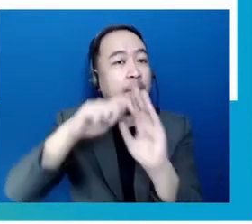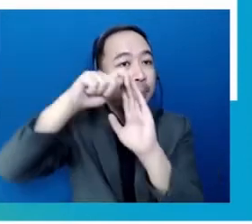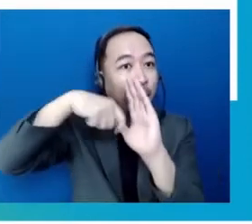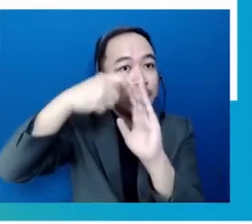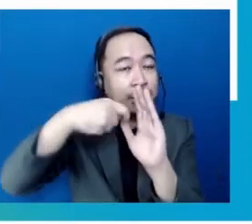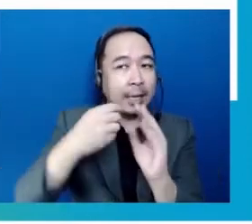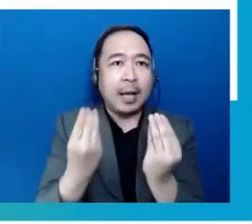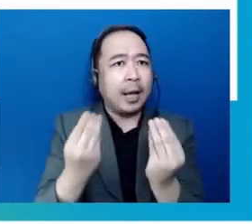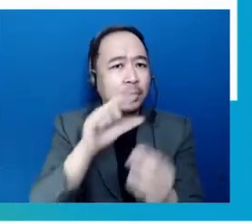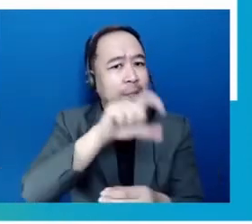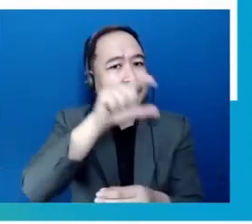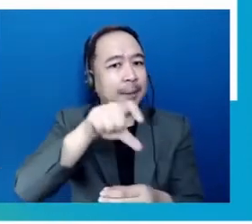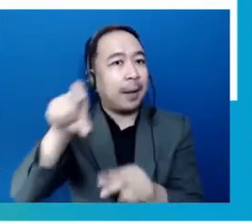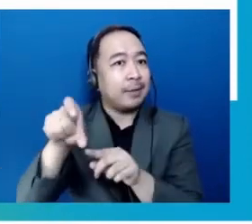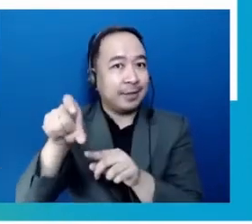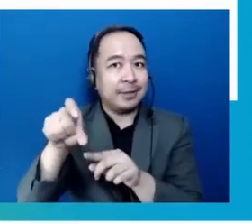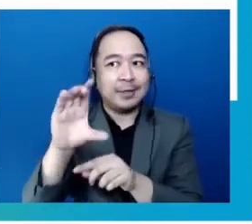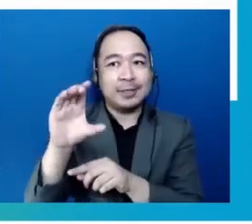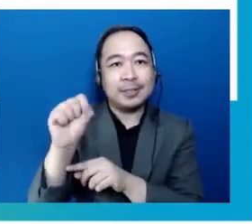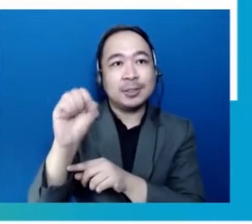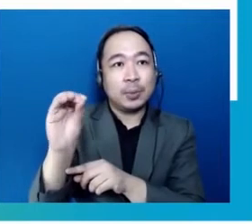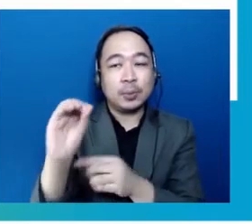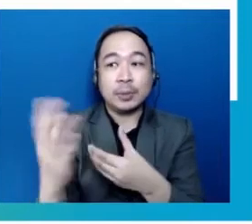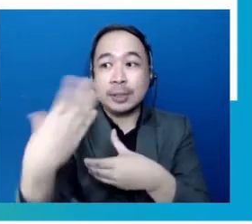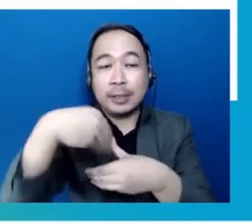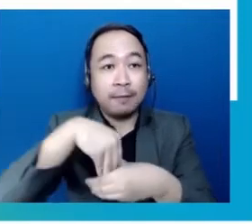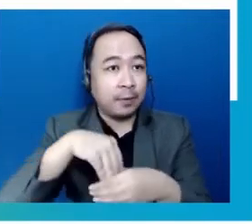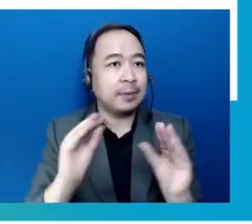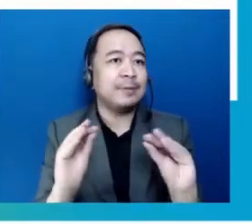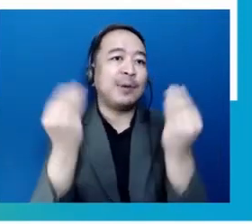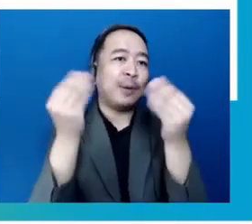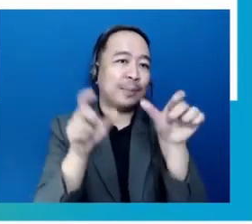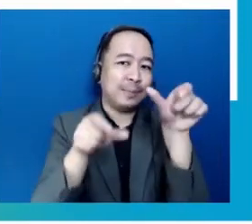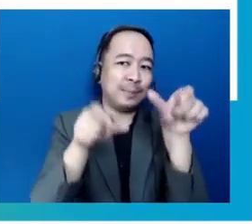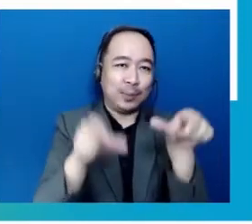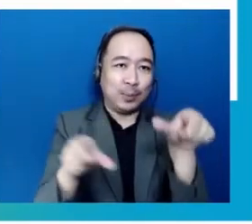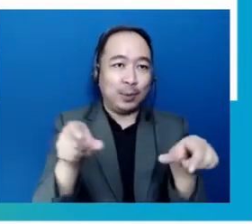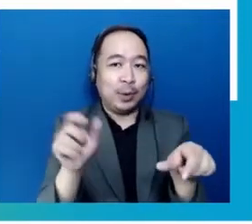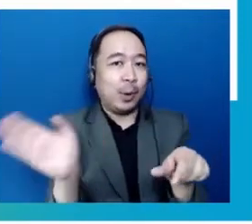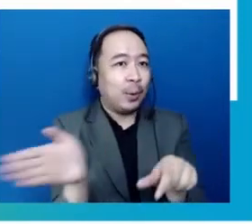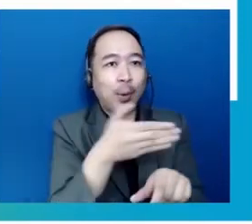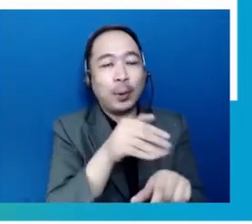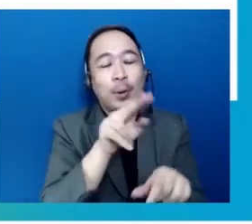working with Nepalese youth-led CSOs engaging with young citizens across 20 grassroots